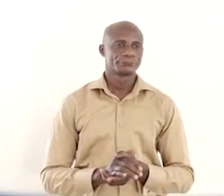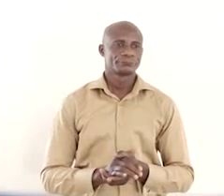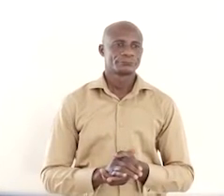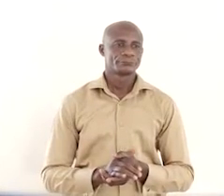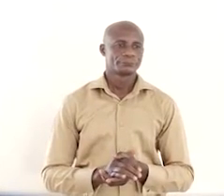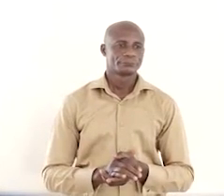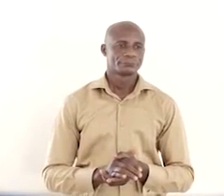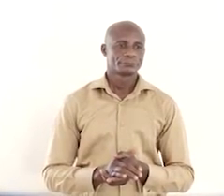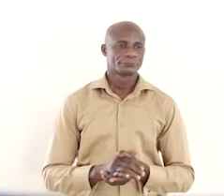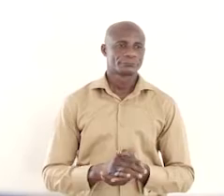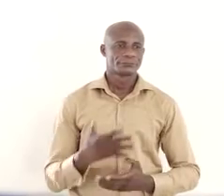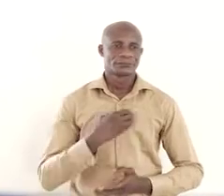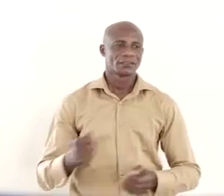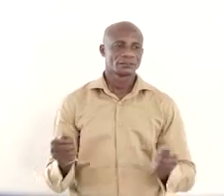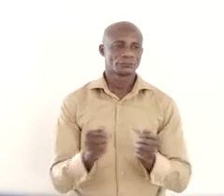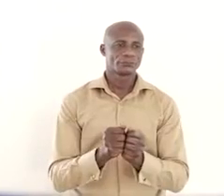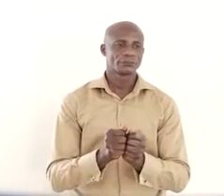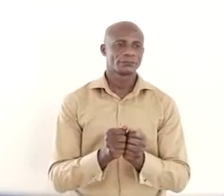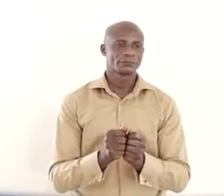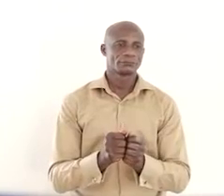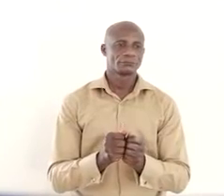and with an olive branch I